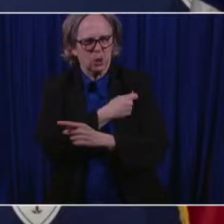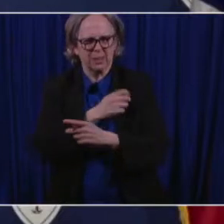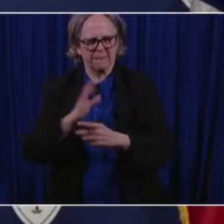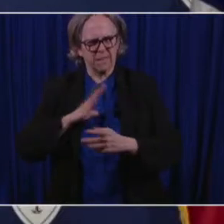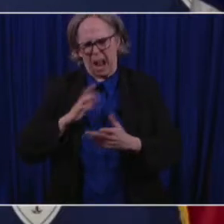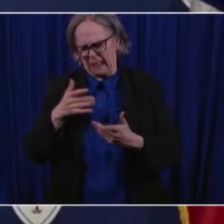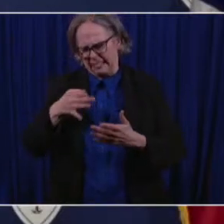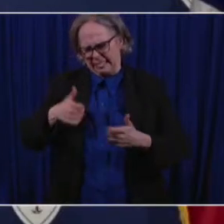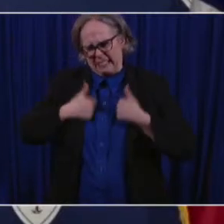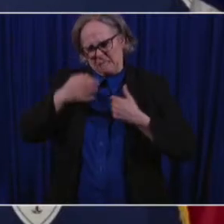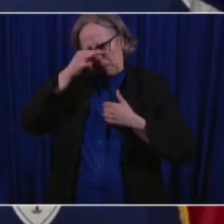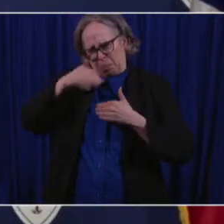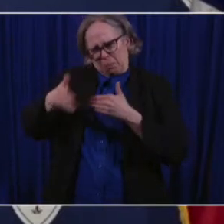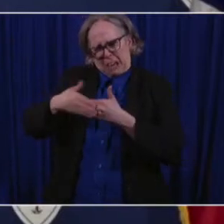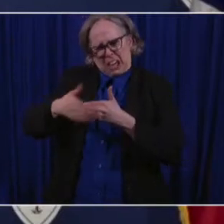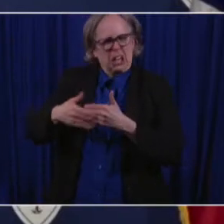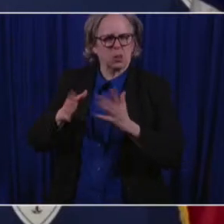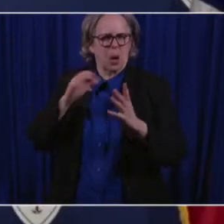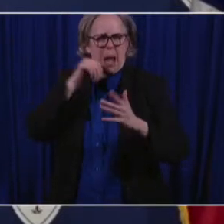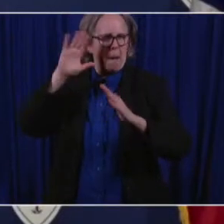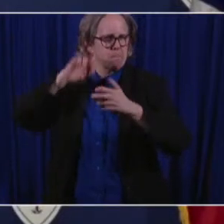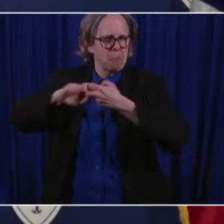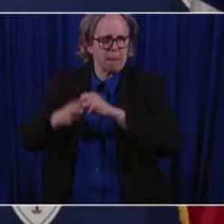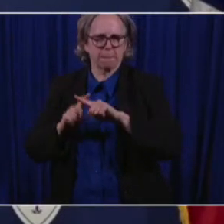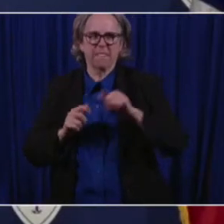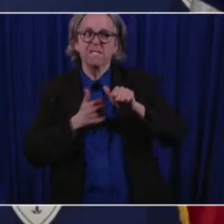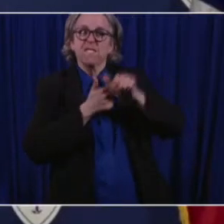student, everybody who gets the first shot